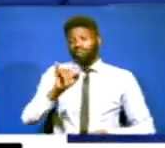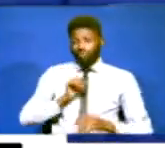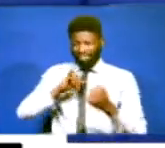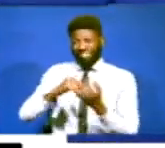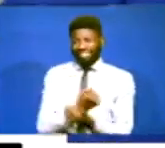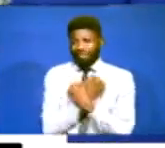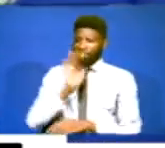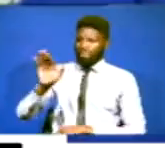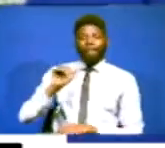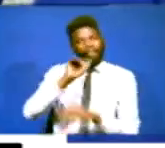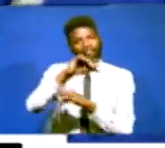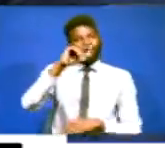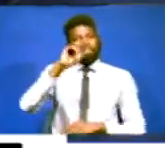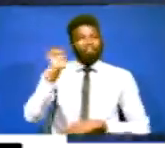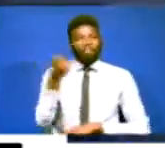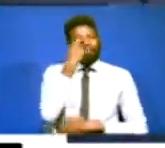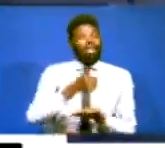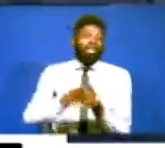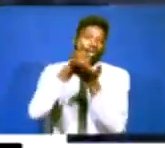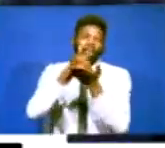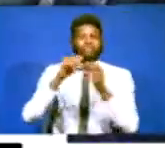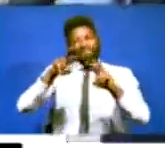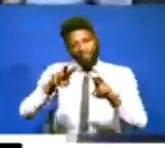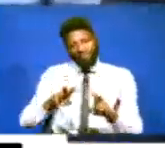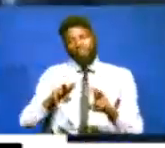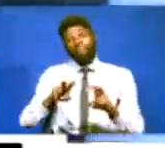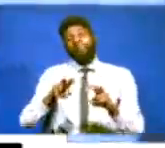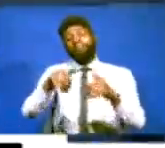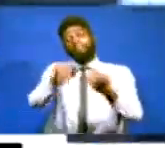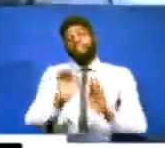of Dedan Kimathi. Ben Chumba, Sunday Express.